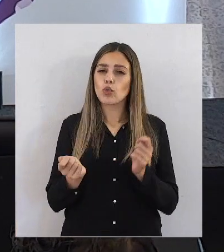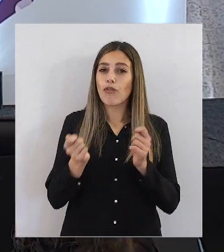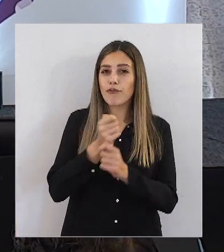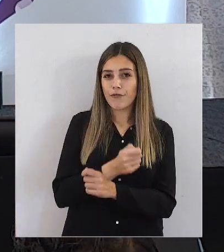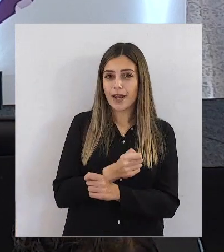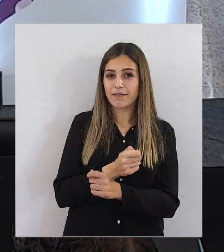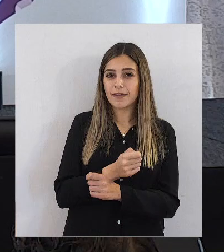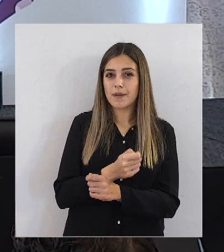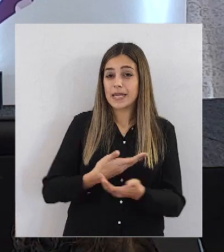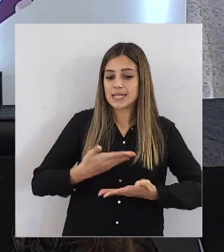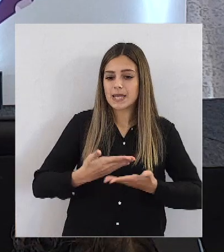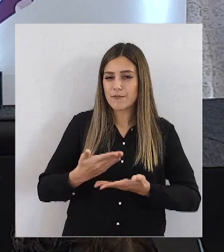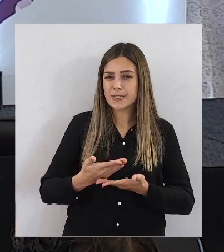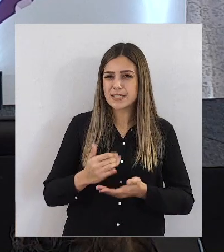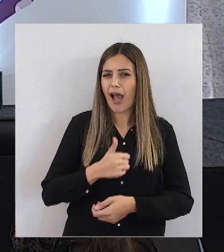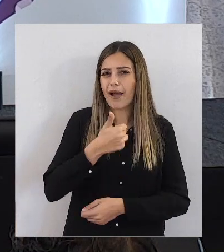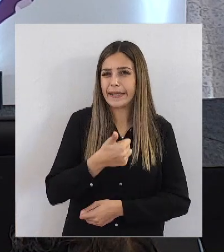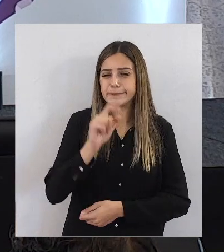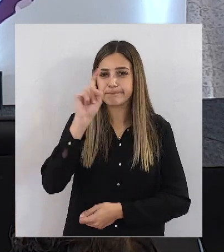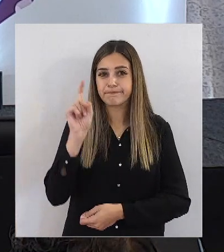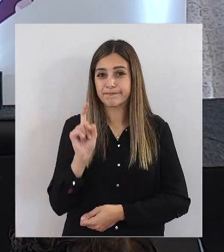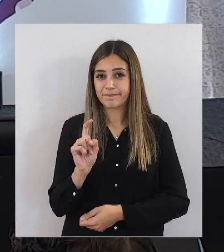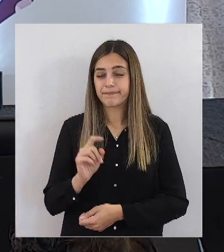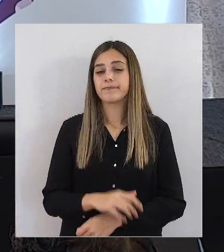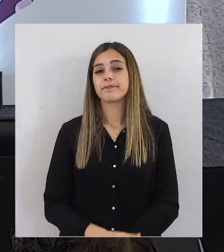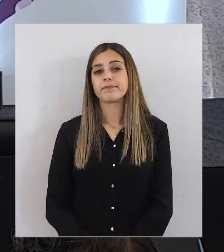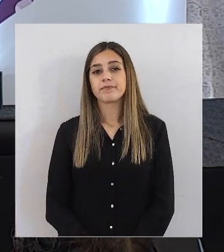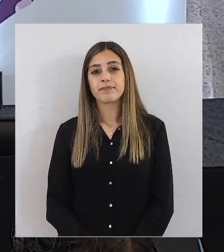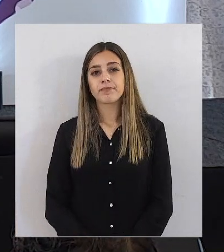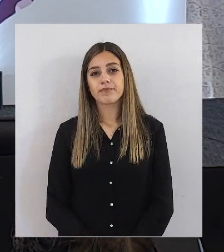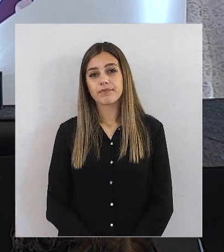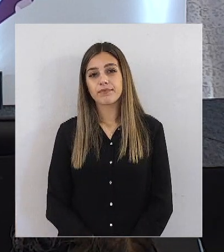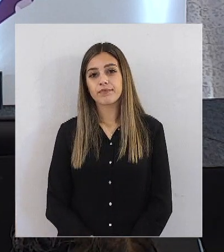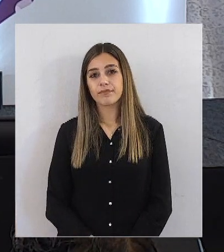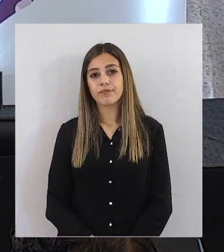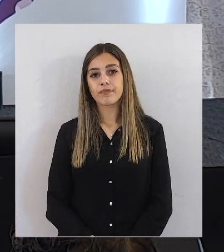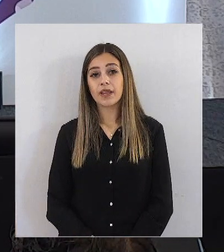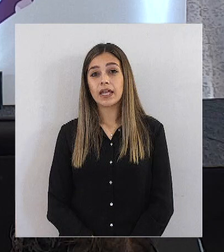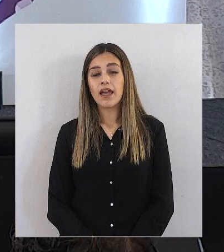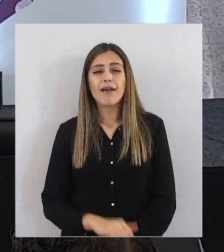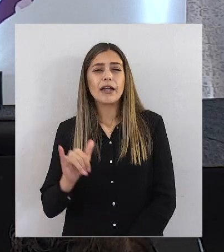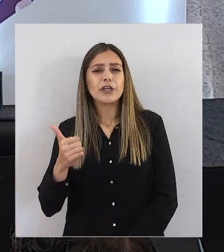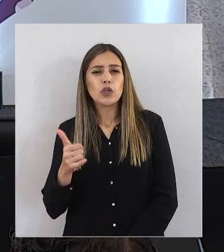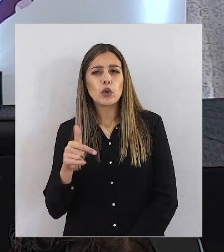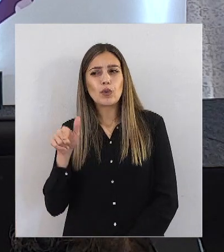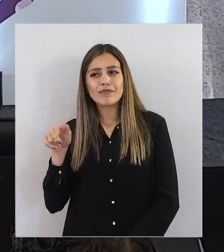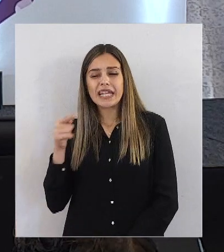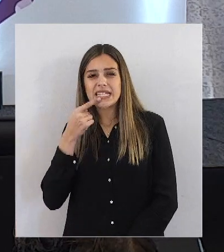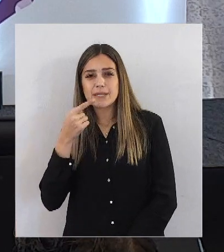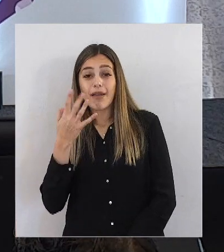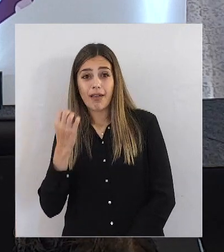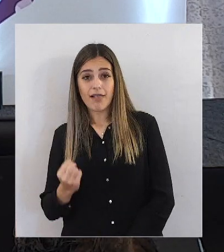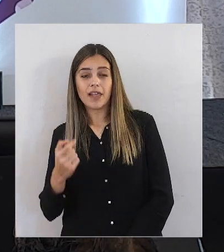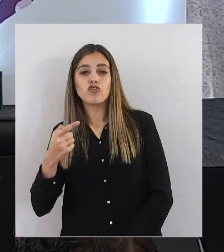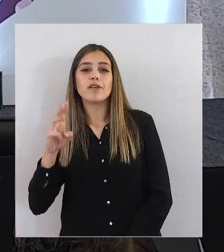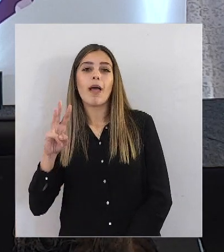to be more comfortable in opening up a healthy conversation with her, if we had the gender clinic where we could have referred her to, or